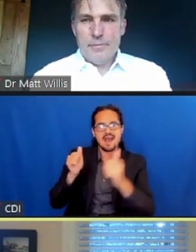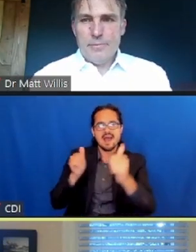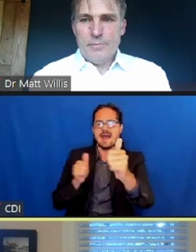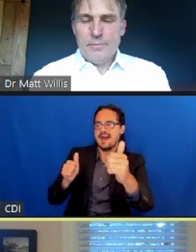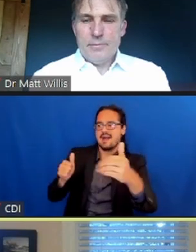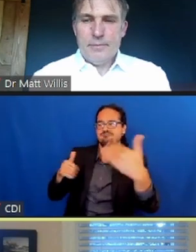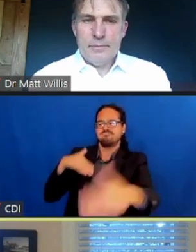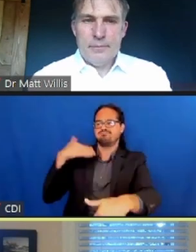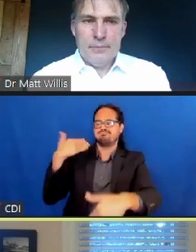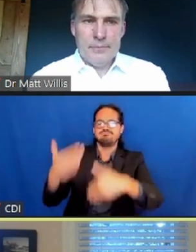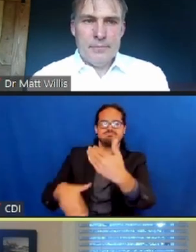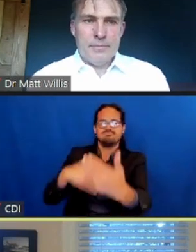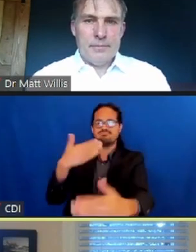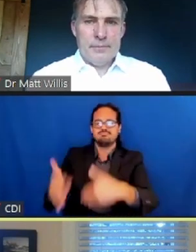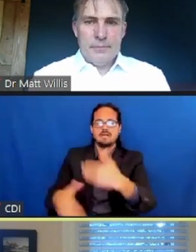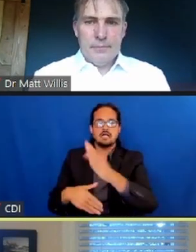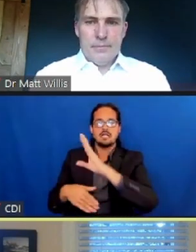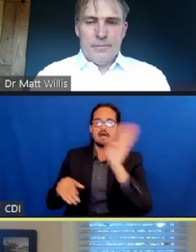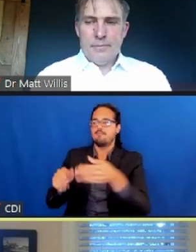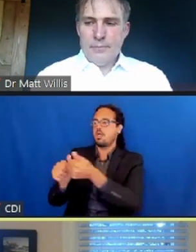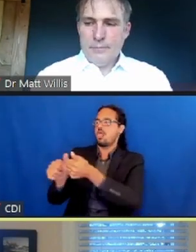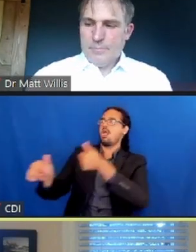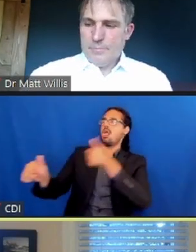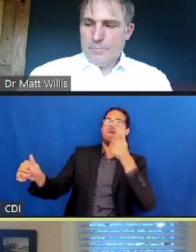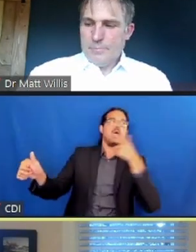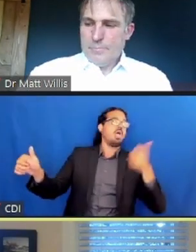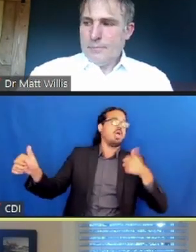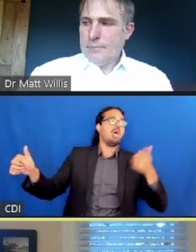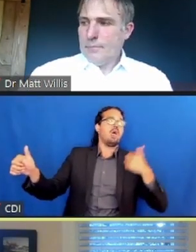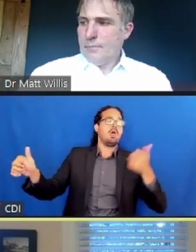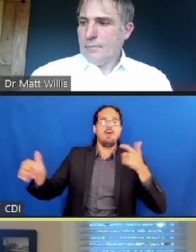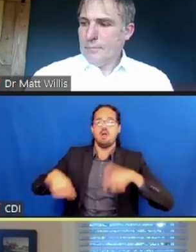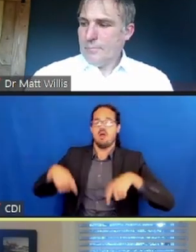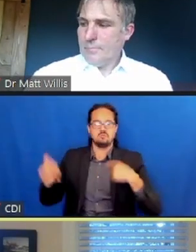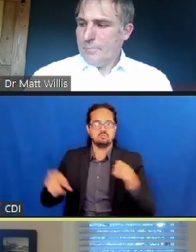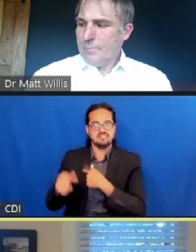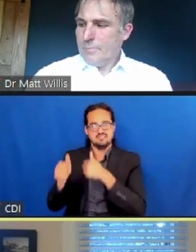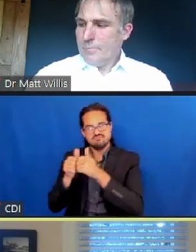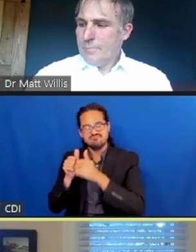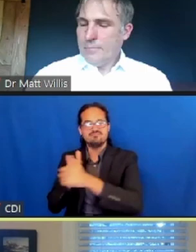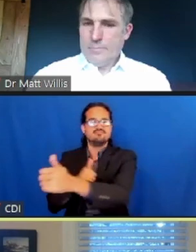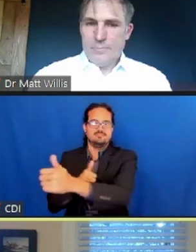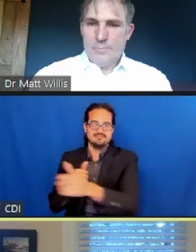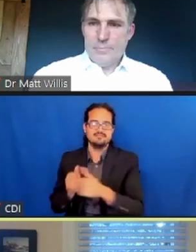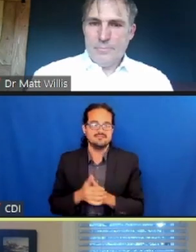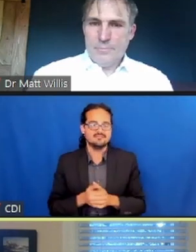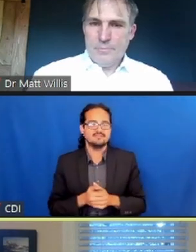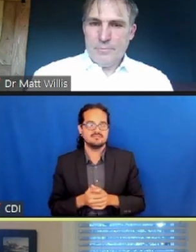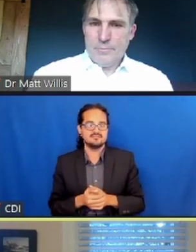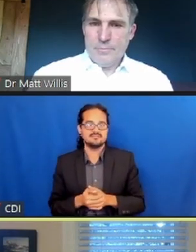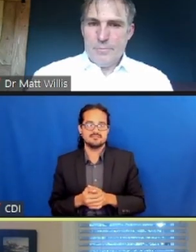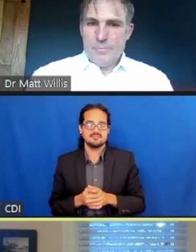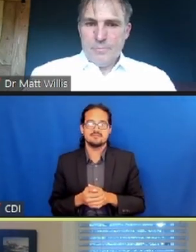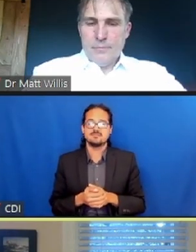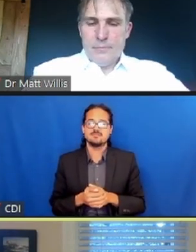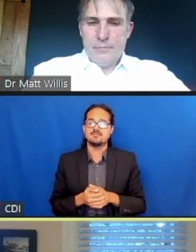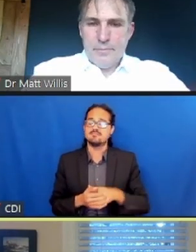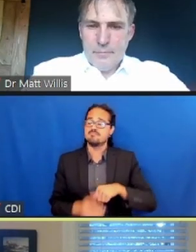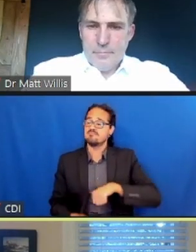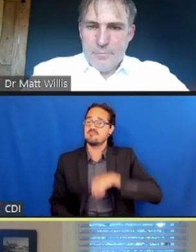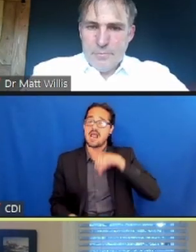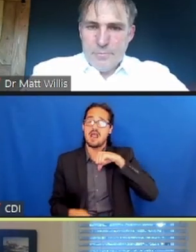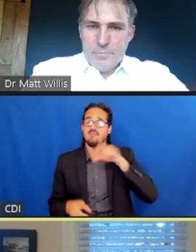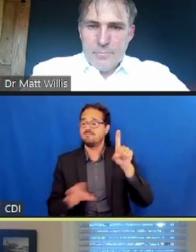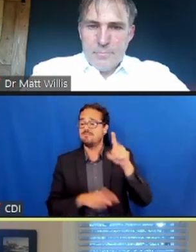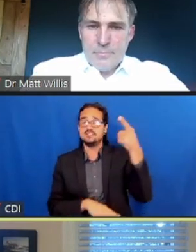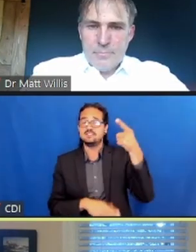what I'm most proud of is our efforts in partnerships with schools across the county, private and public schools, institutions